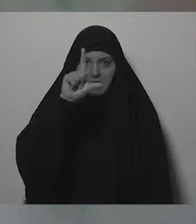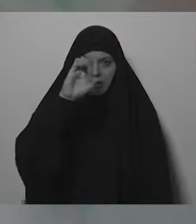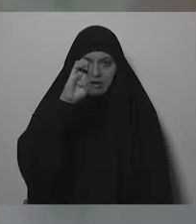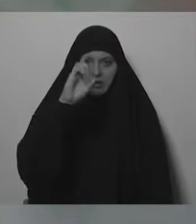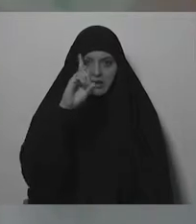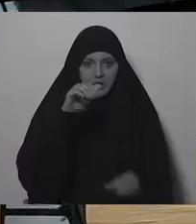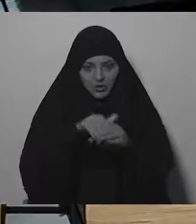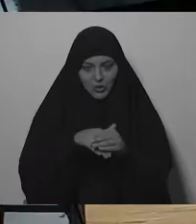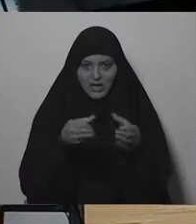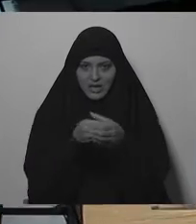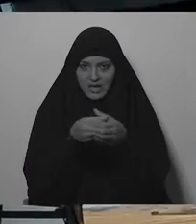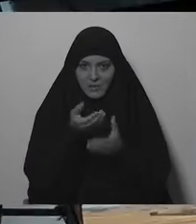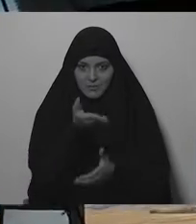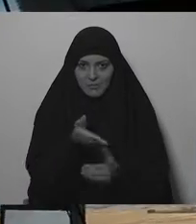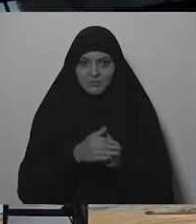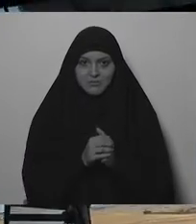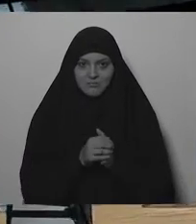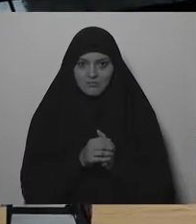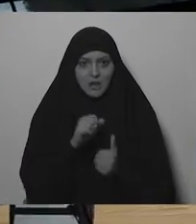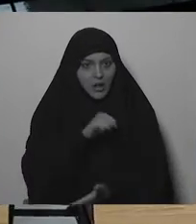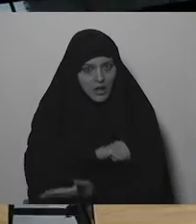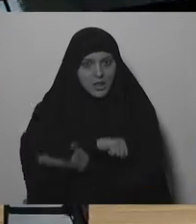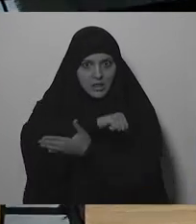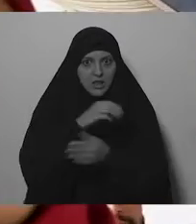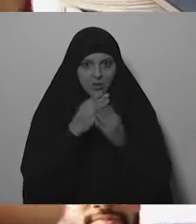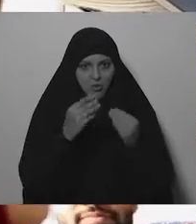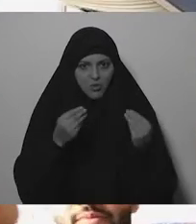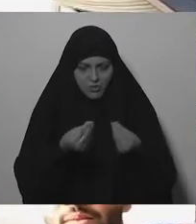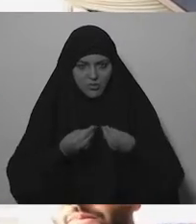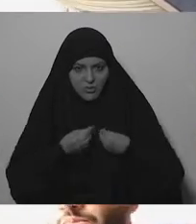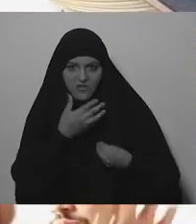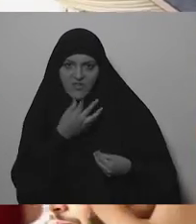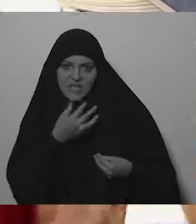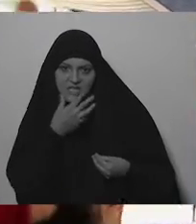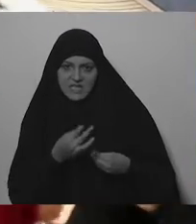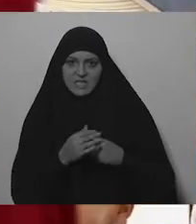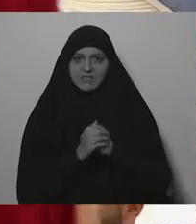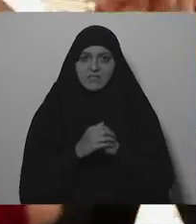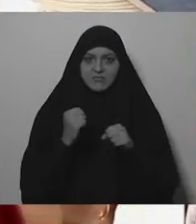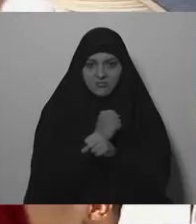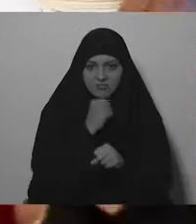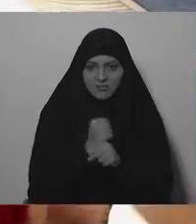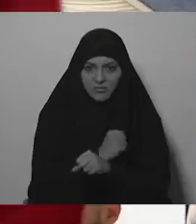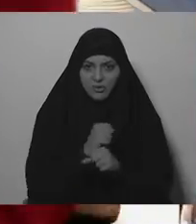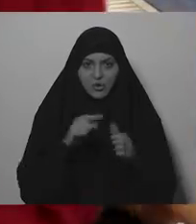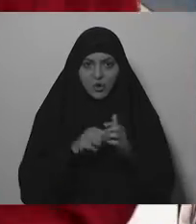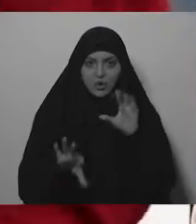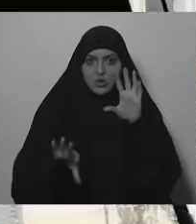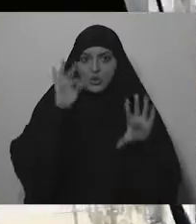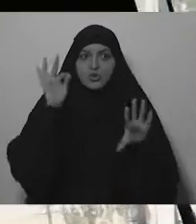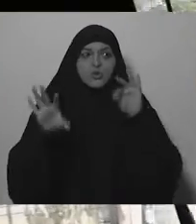leaders. We have also rifled and help to school over the